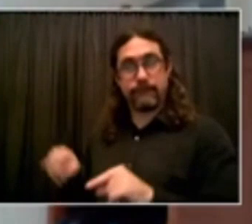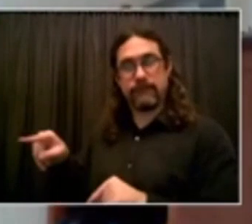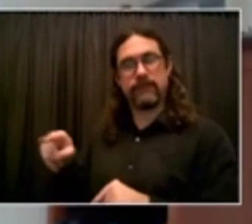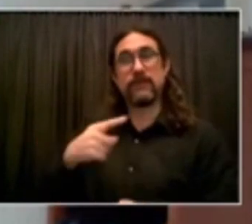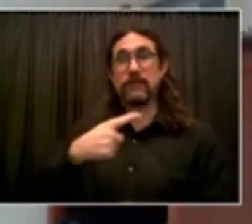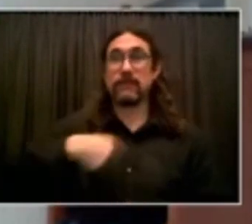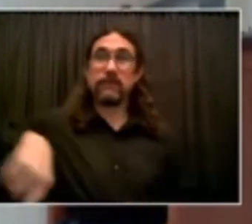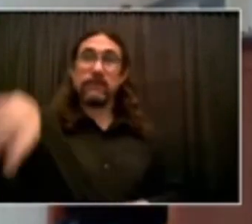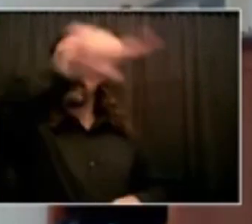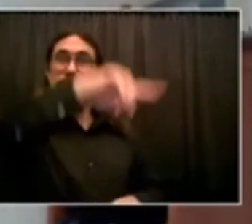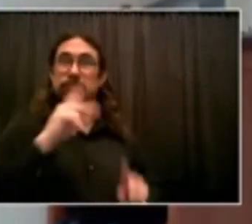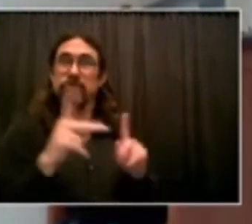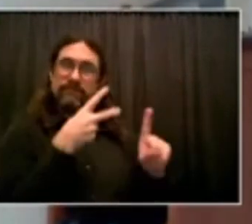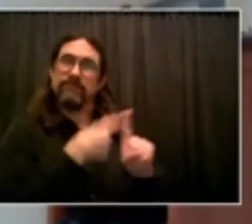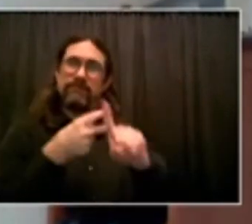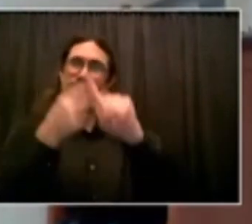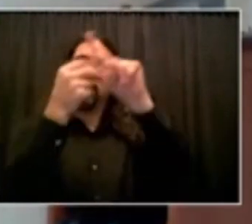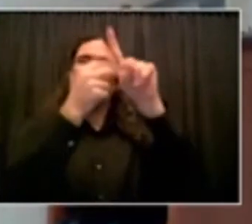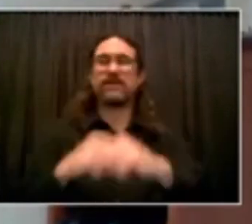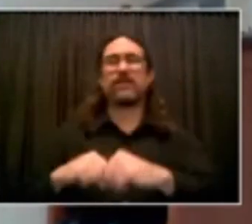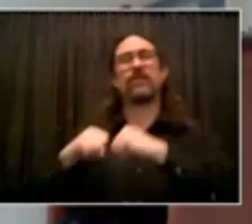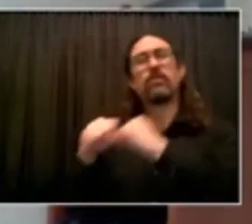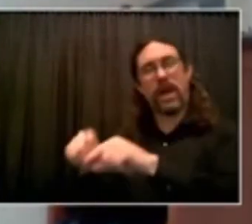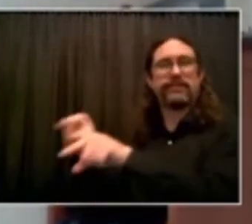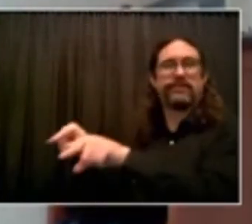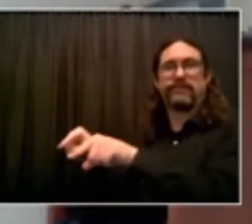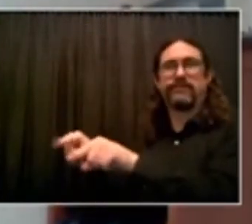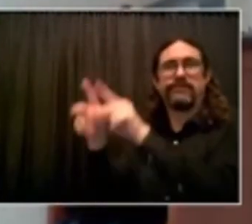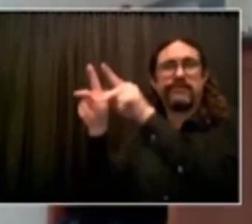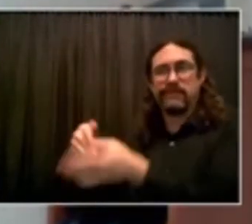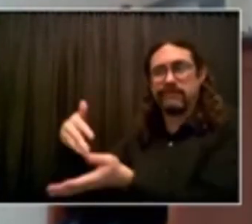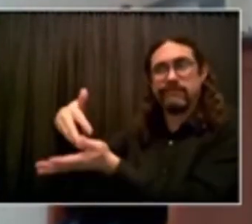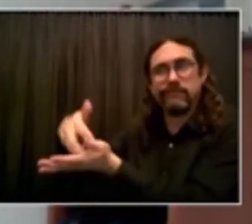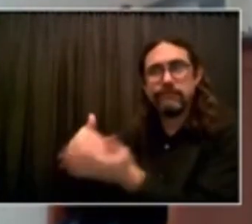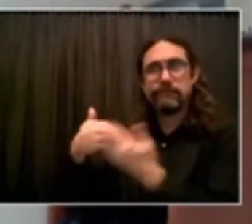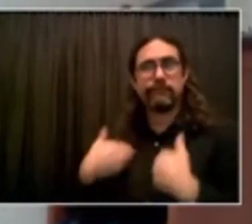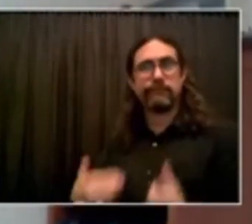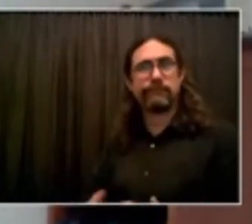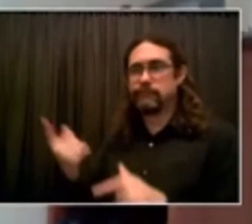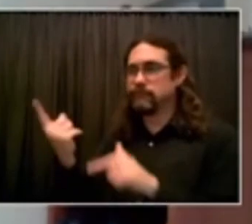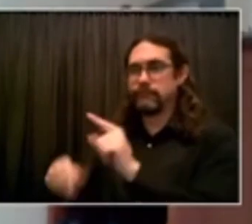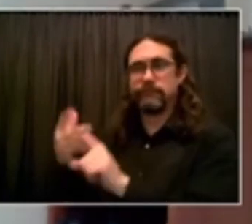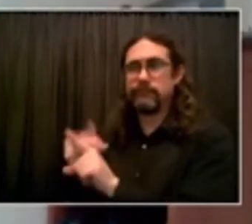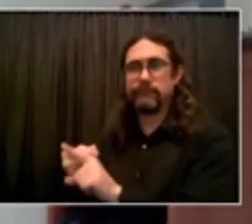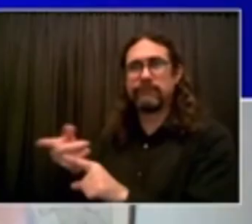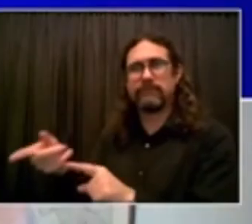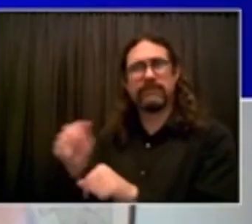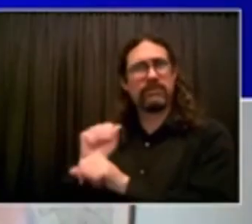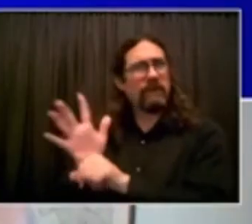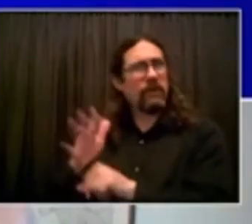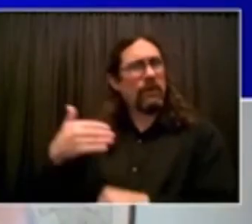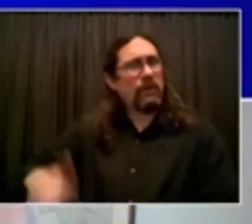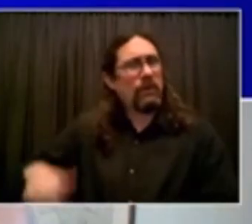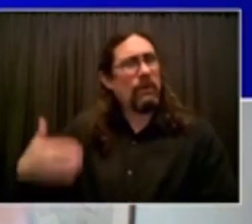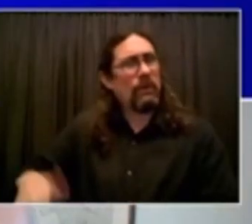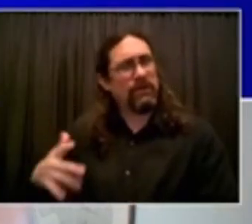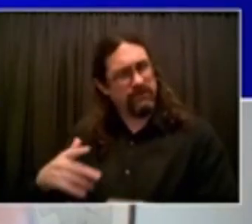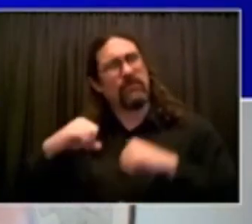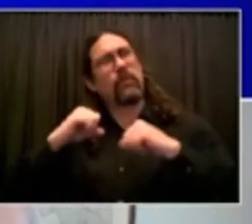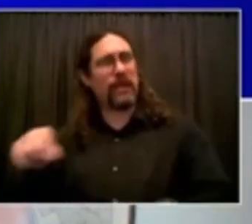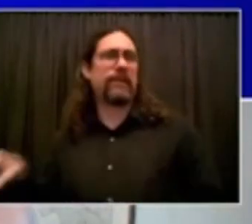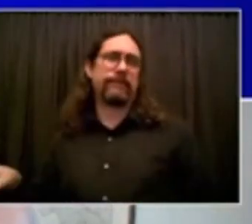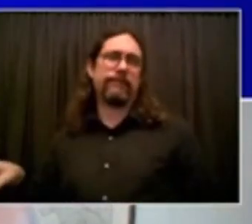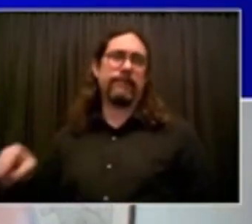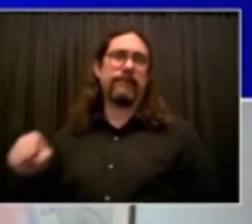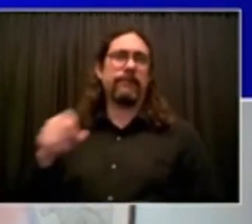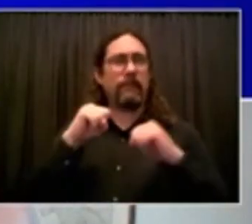entire populace of New York in mandating vaccines. Thank you so much, Dr. Emanuel. I just